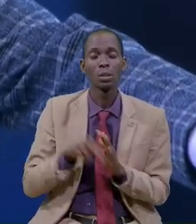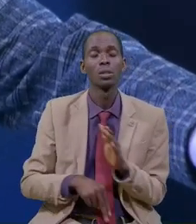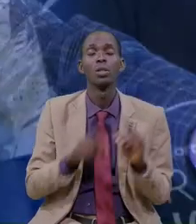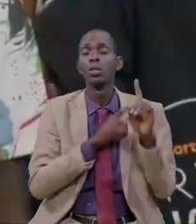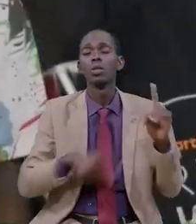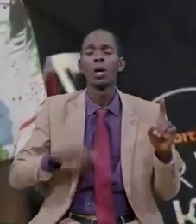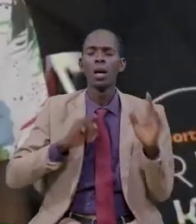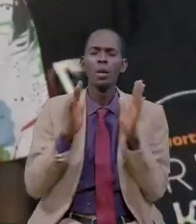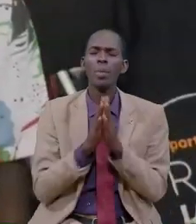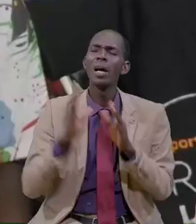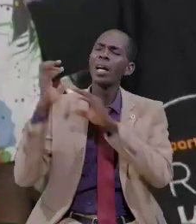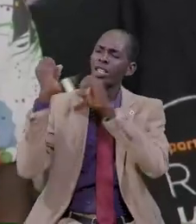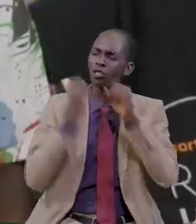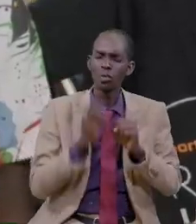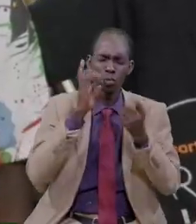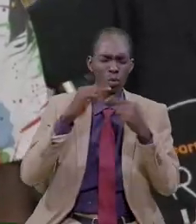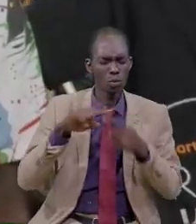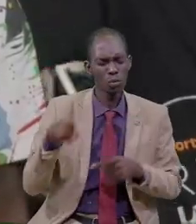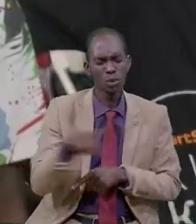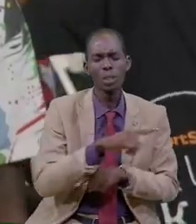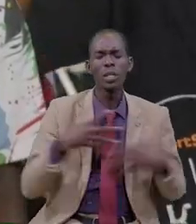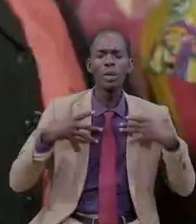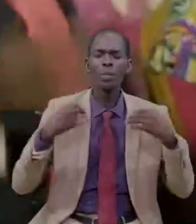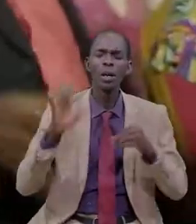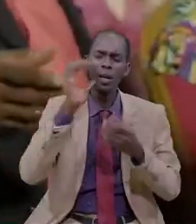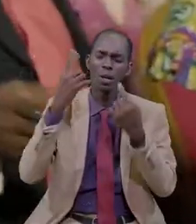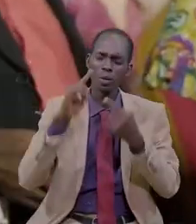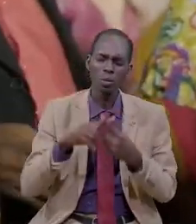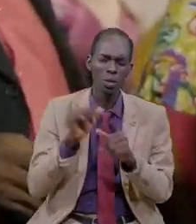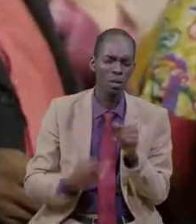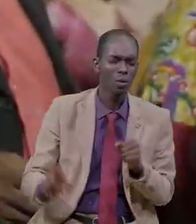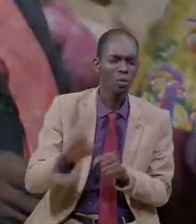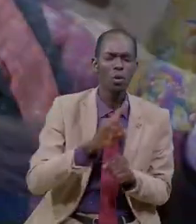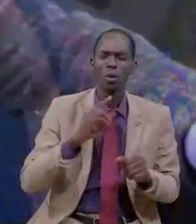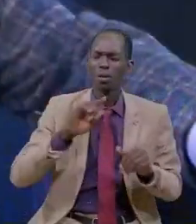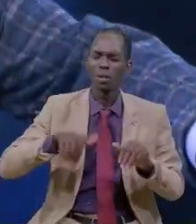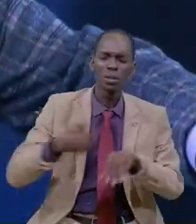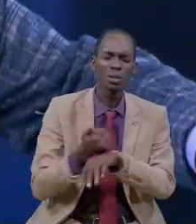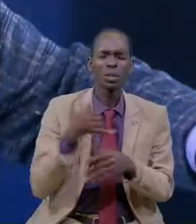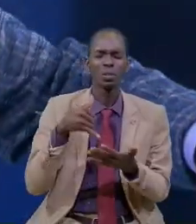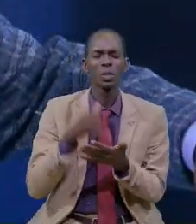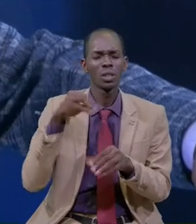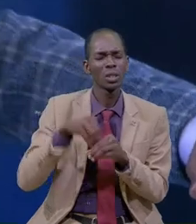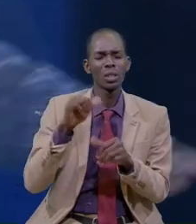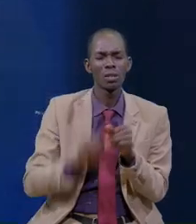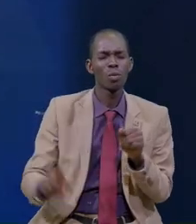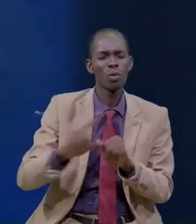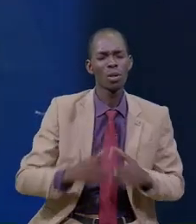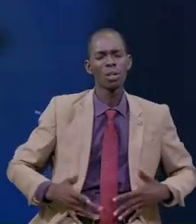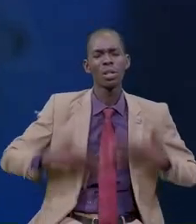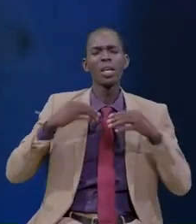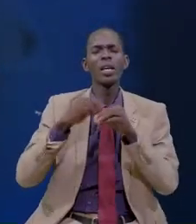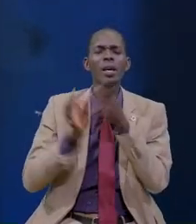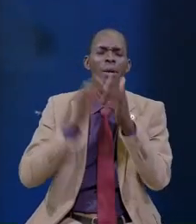come to them. Healing will come to everyone. Confirm it in every life, in Jesus' name.